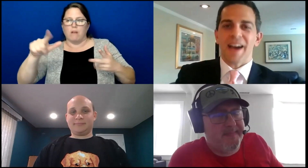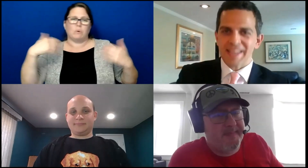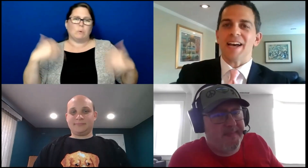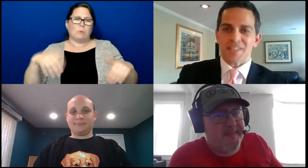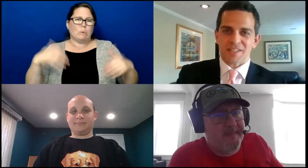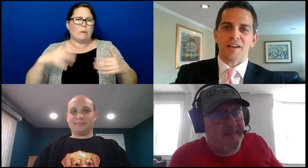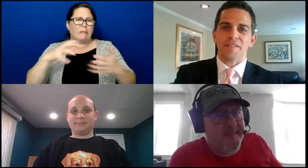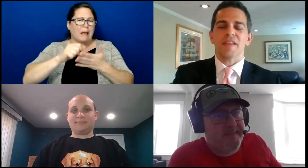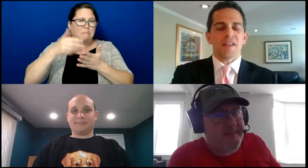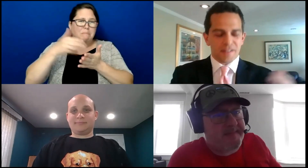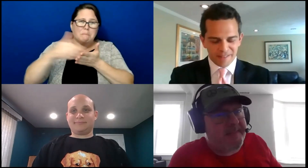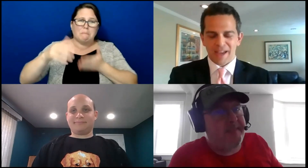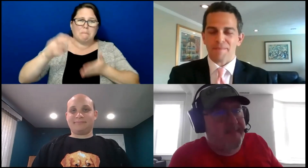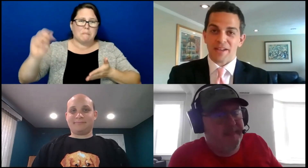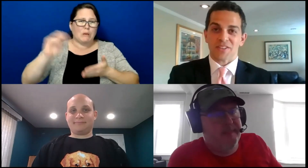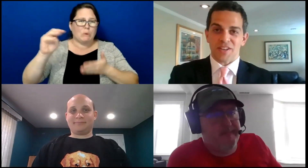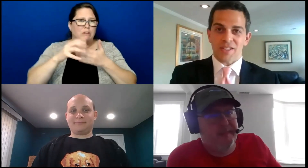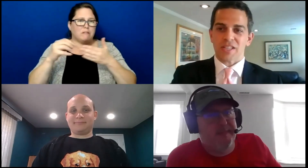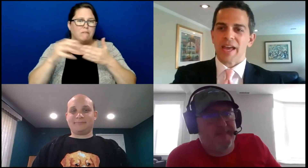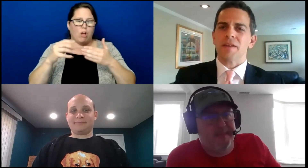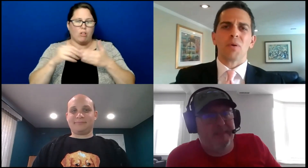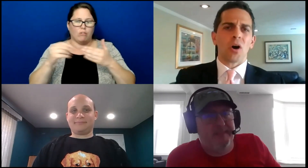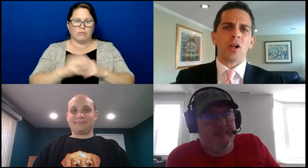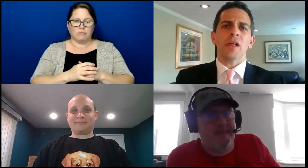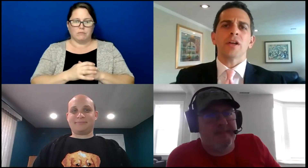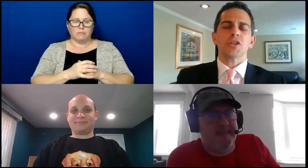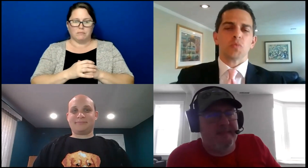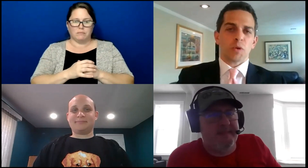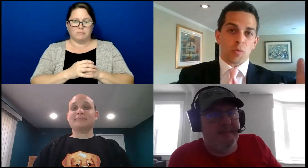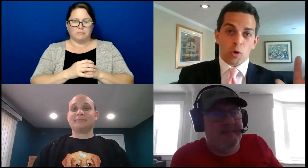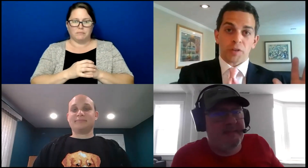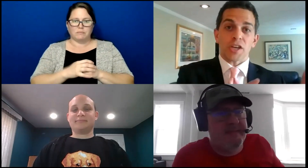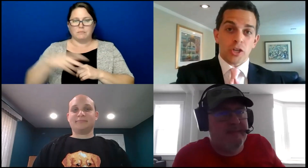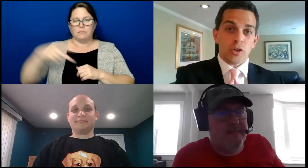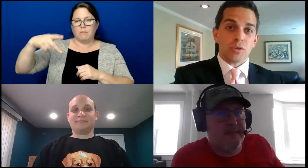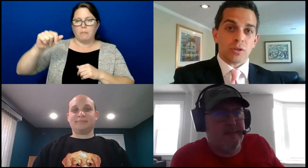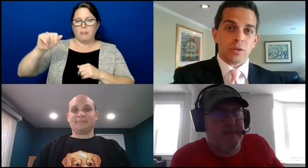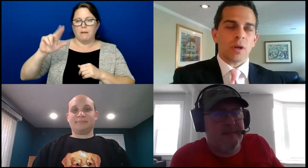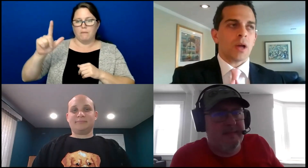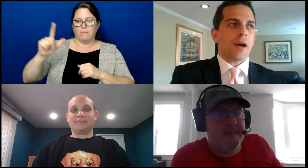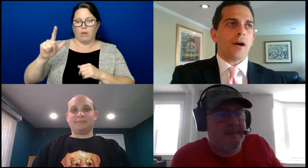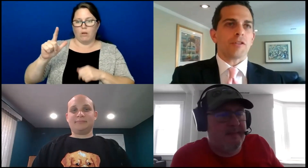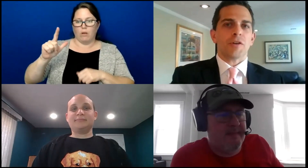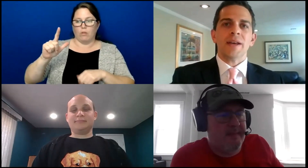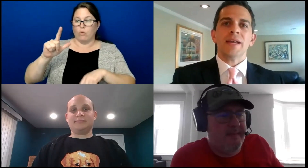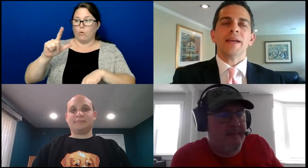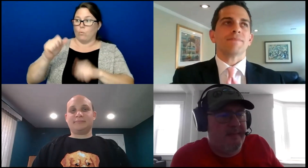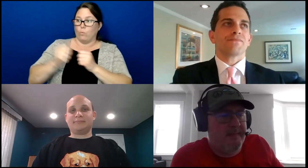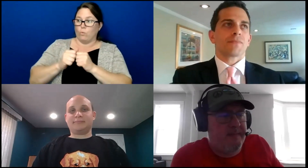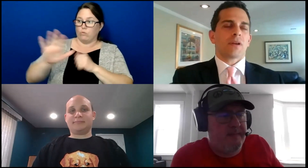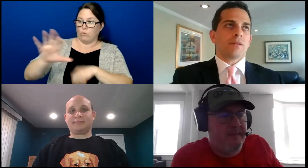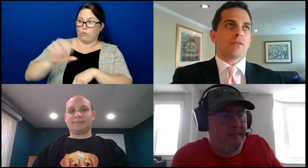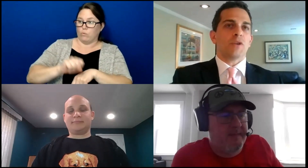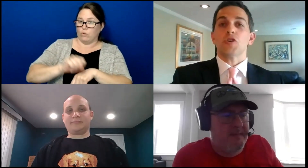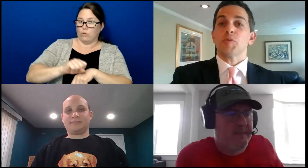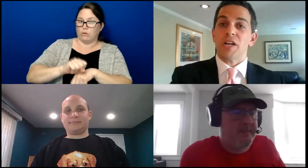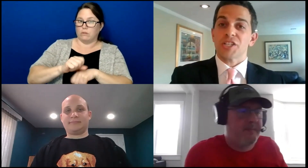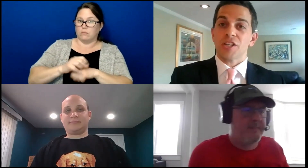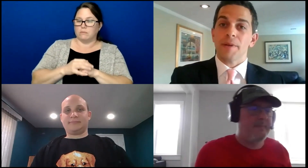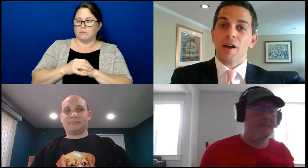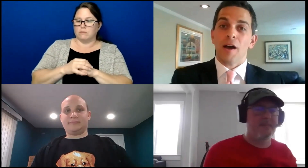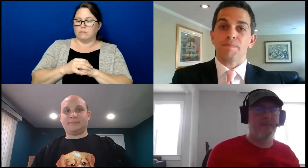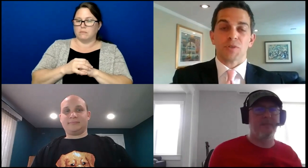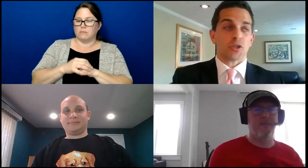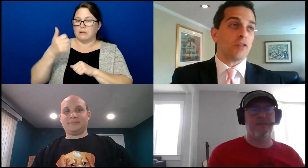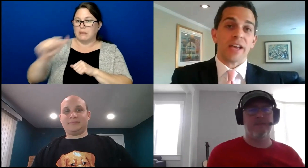Okay. Yeah. Yes. That makes sense. And Paul, just with the work that you do, are there any research